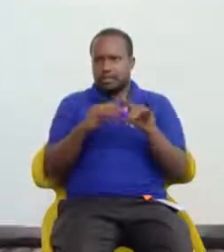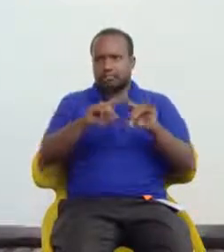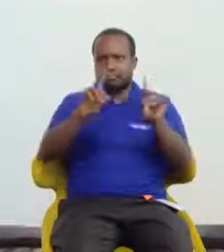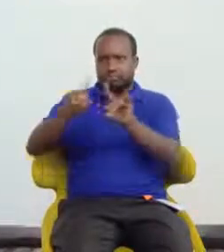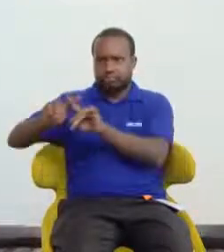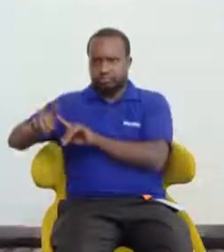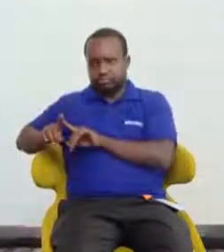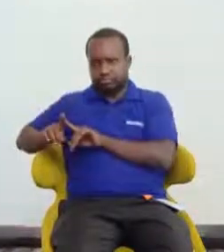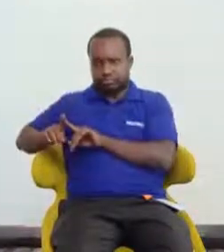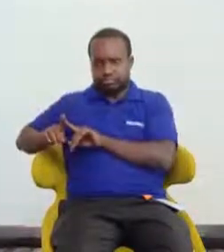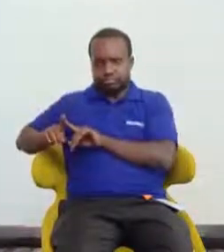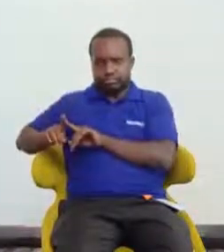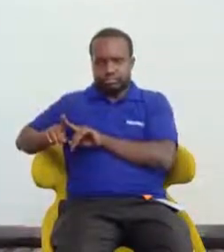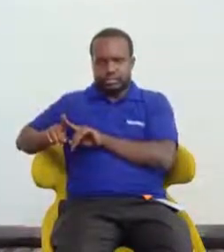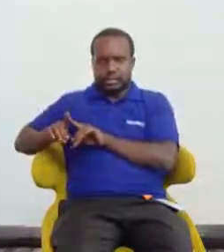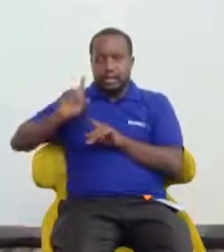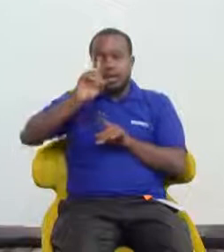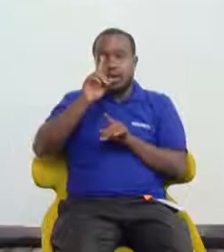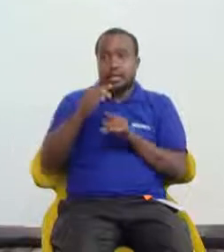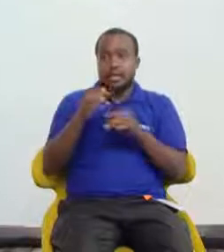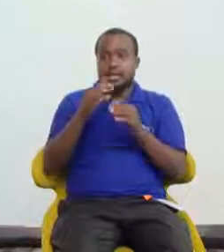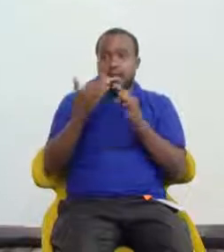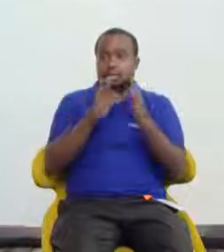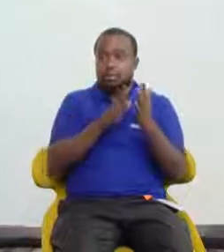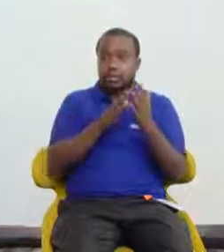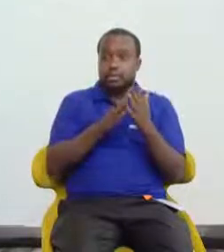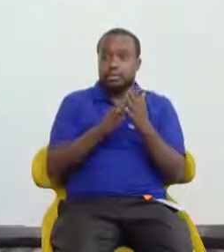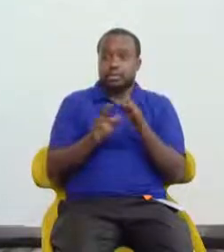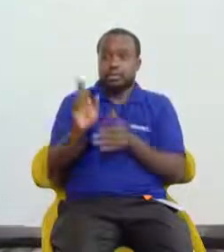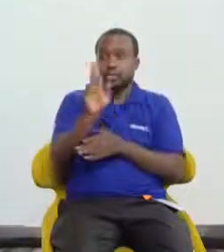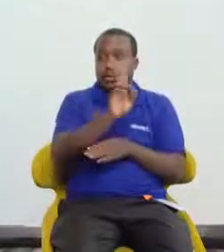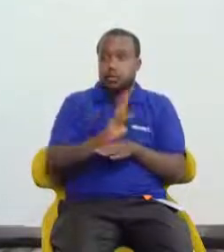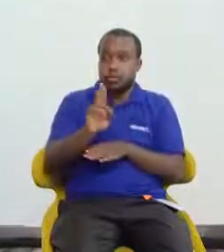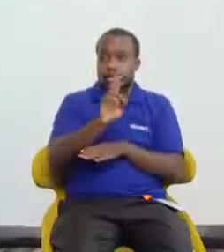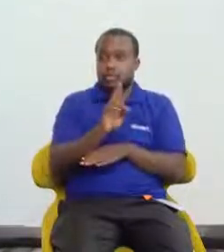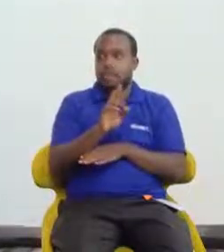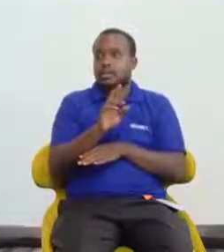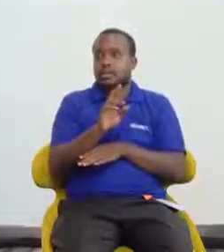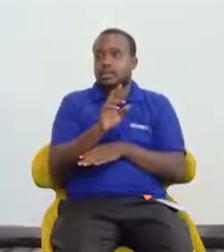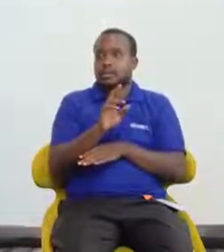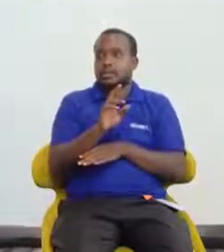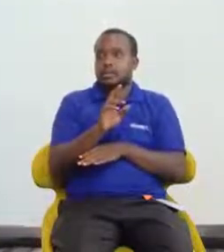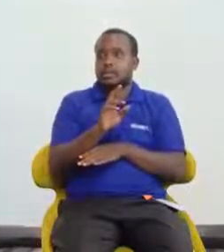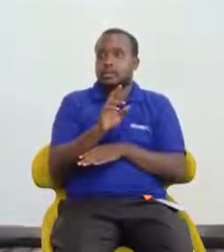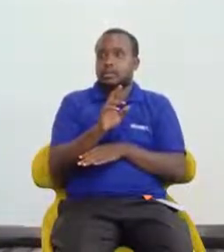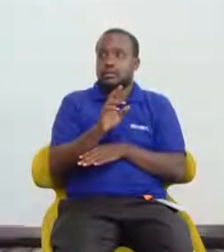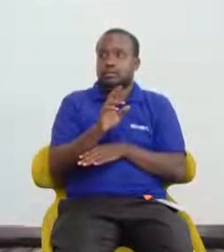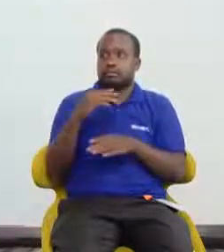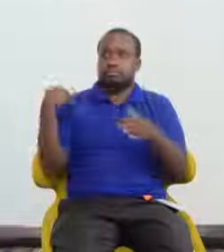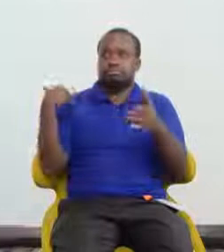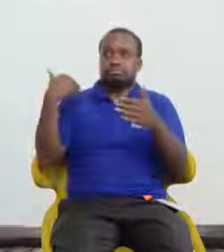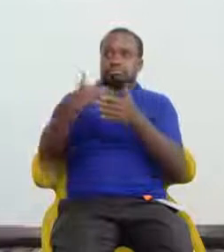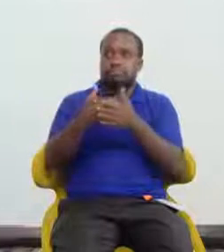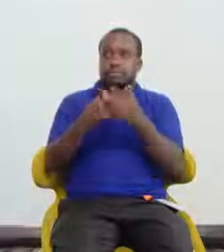And I'll say one innovative approach that we've thought about when it comes to complex disabilities is we've always talked about